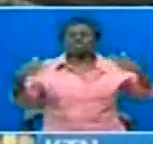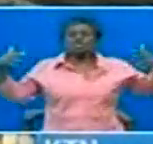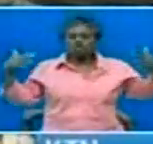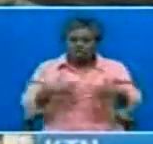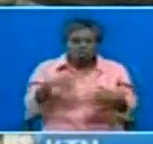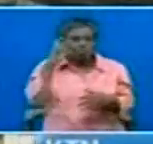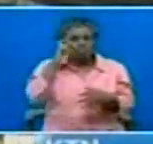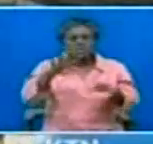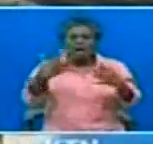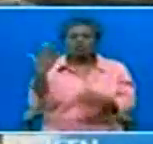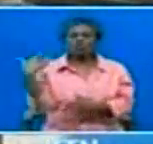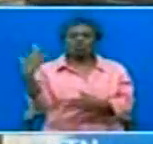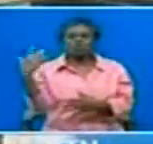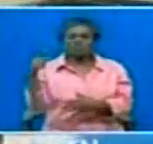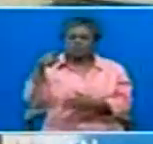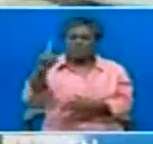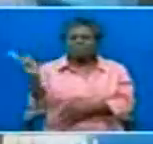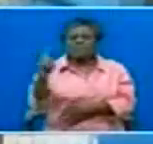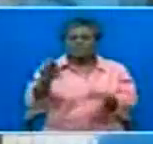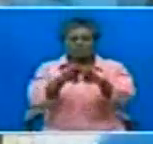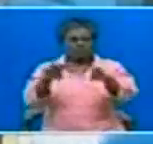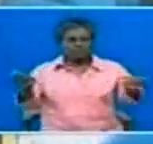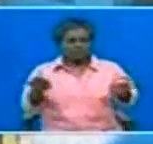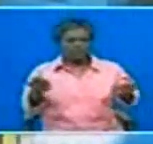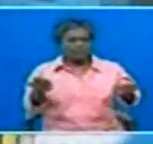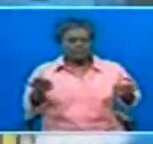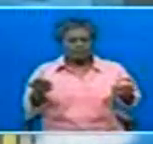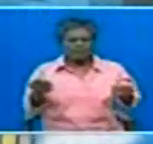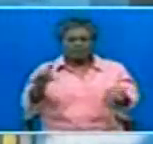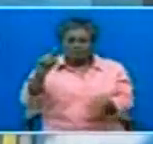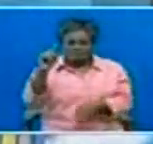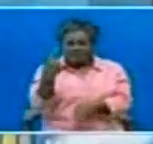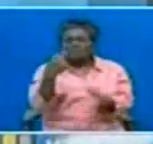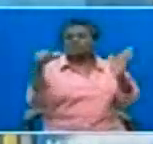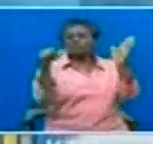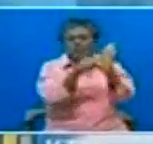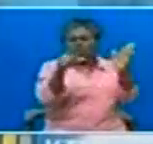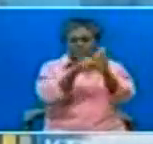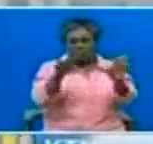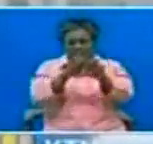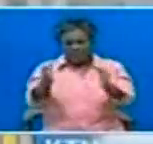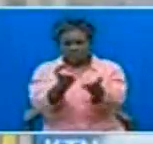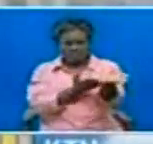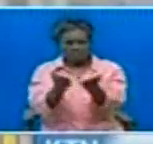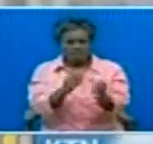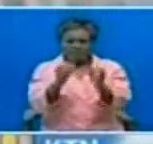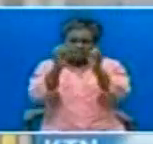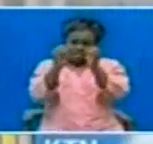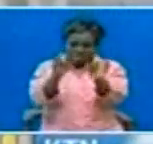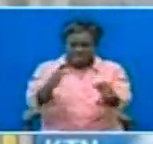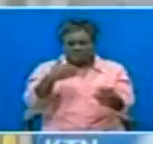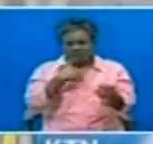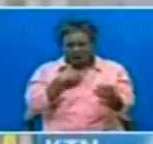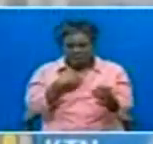disorganization of crucial land documents at the ministry. Perhaps the first problem to the land service system. If you have